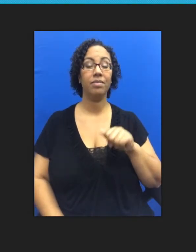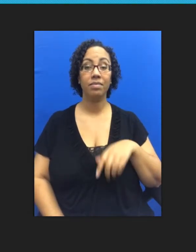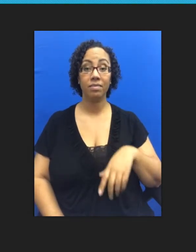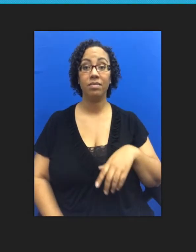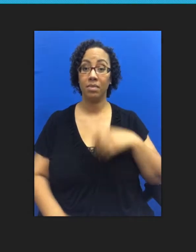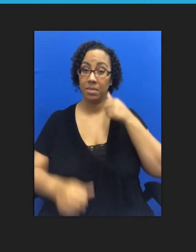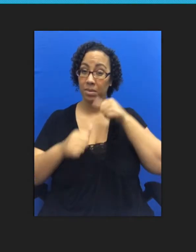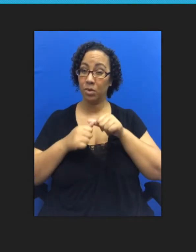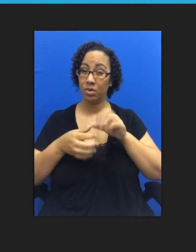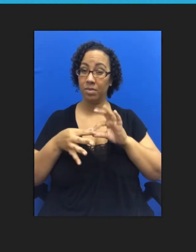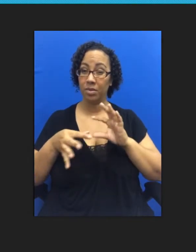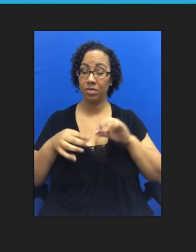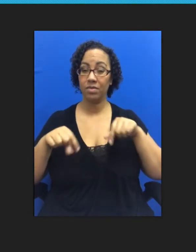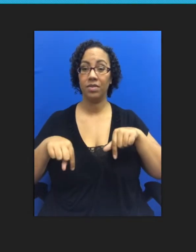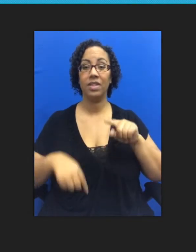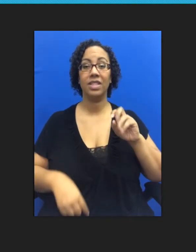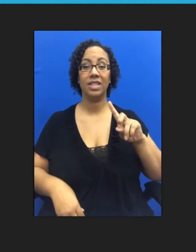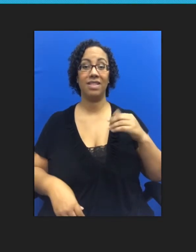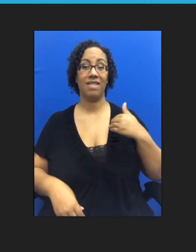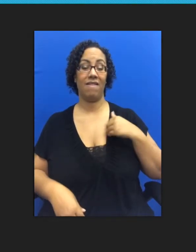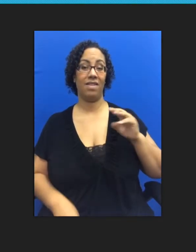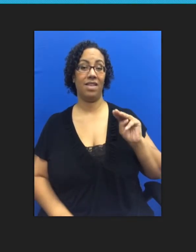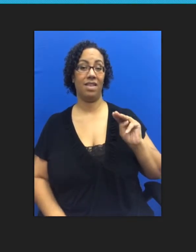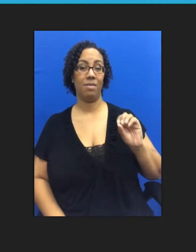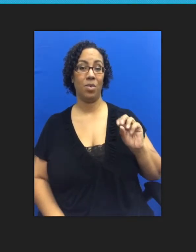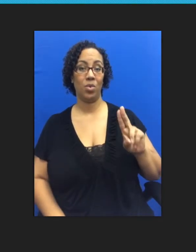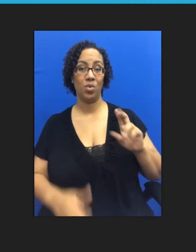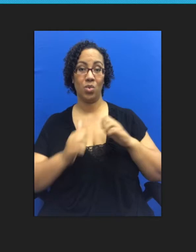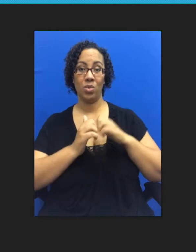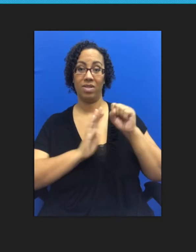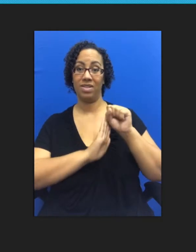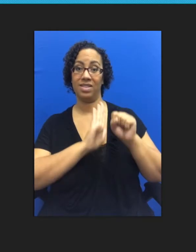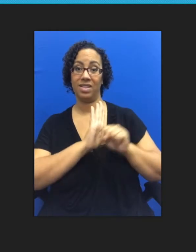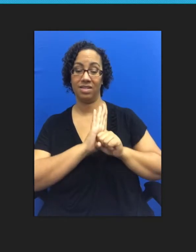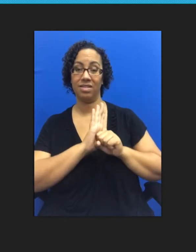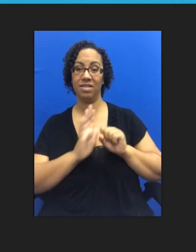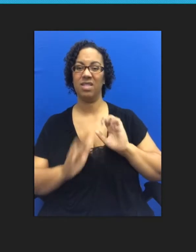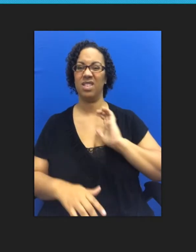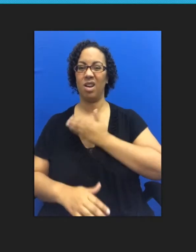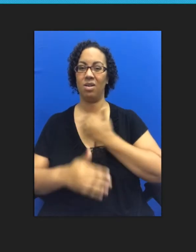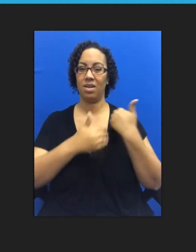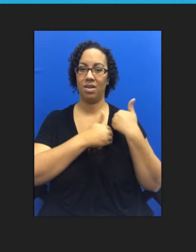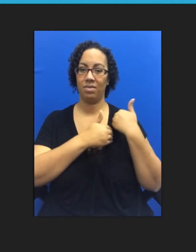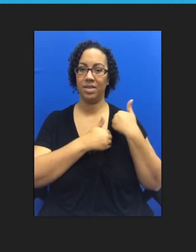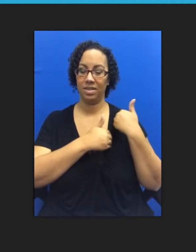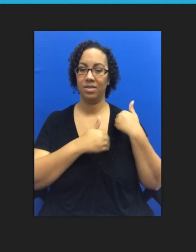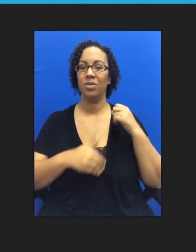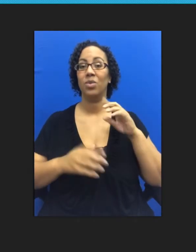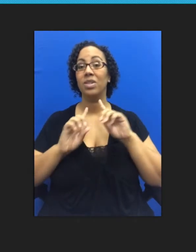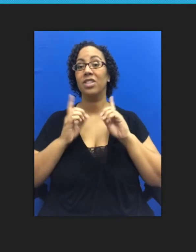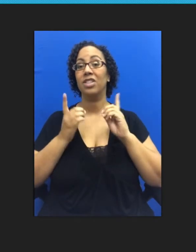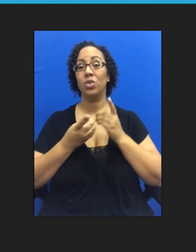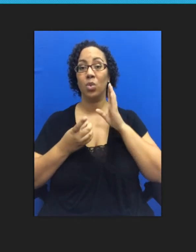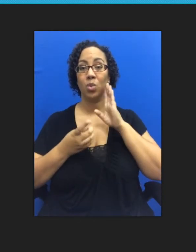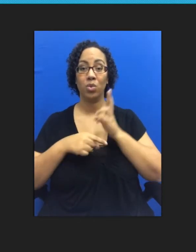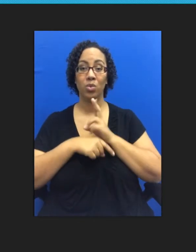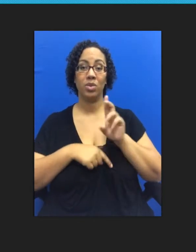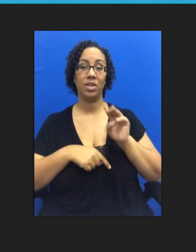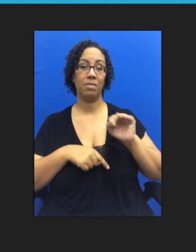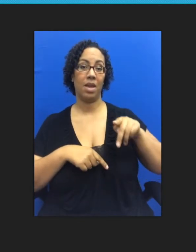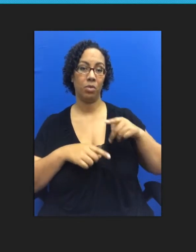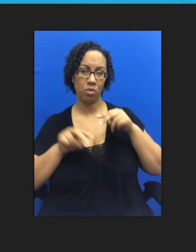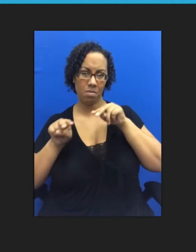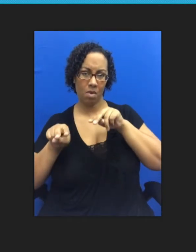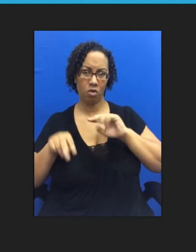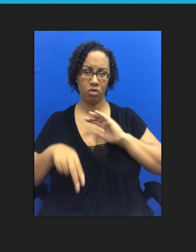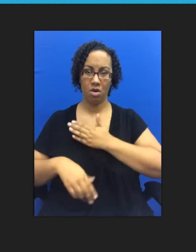And finally, at the district level, as you remember, we mentioned that this is part of our Memorandum of Understanding